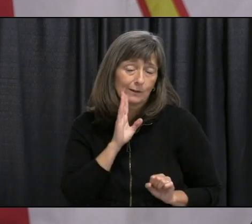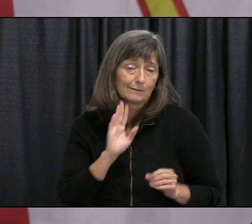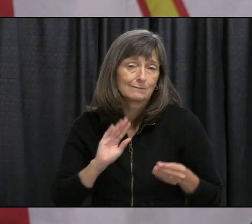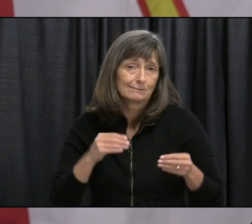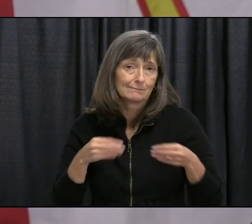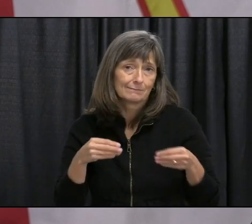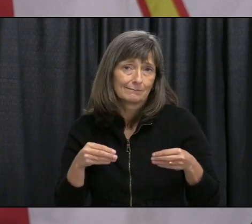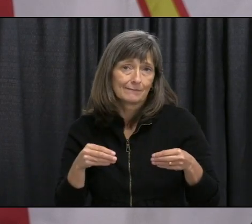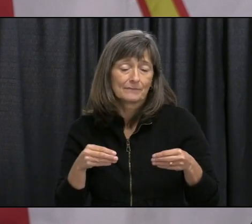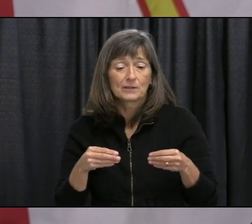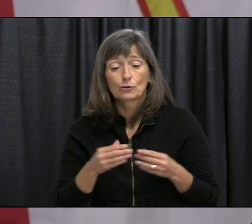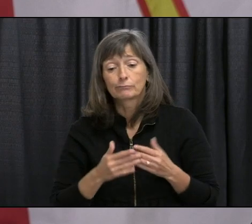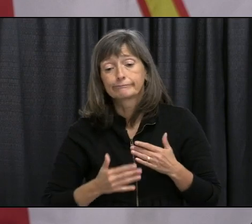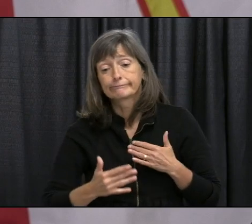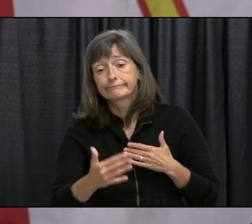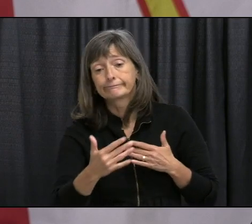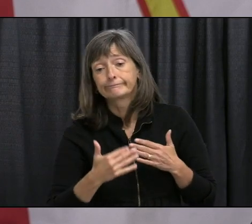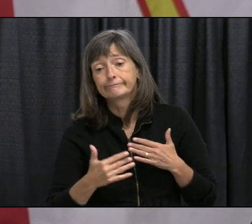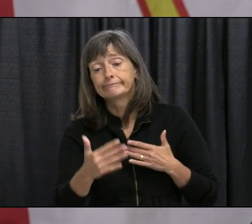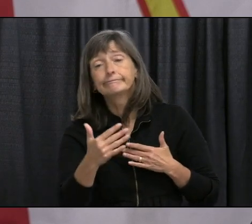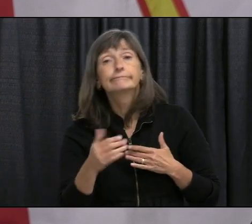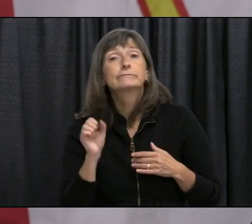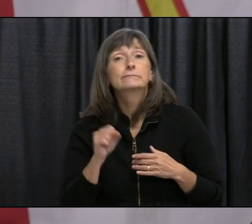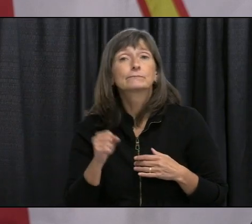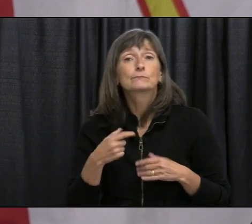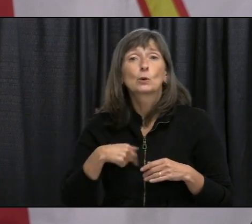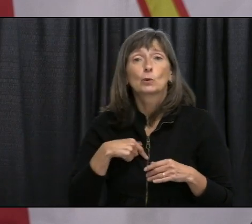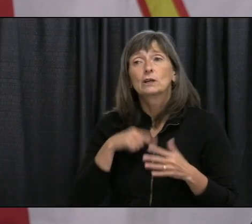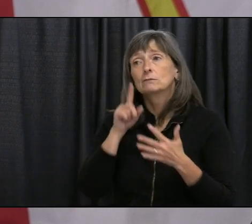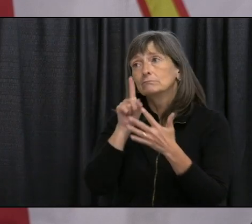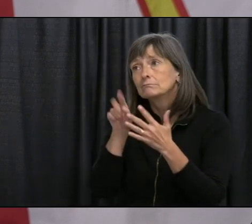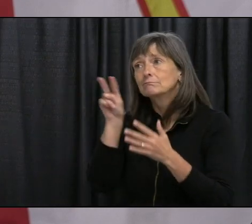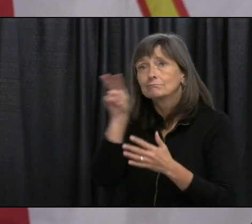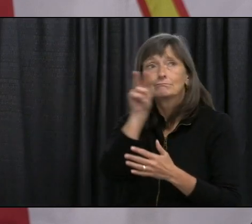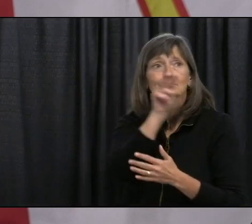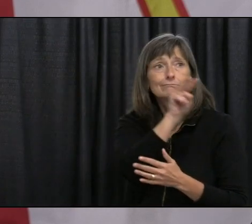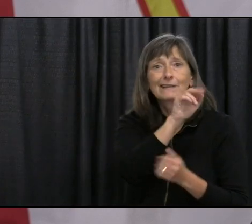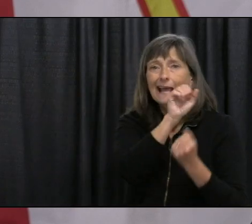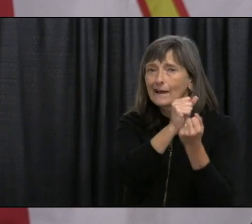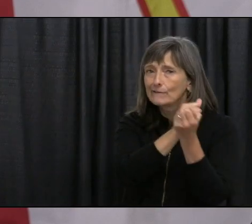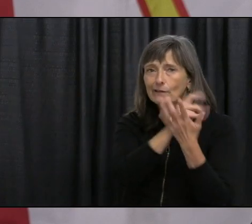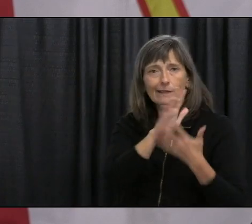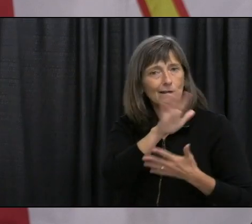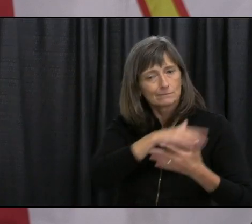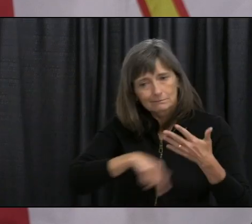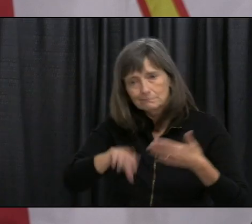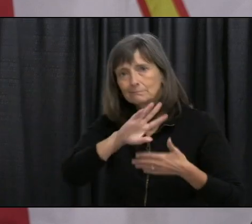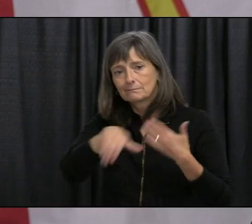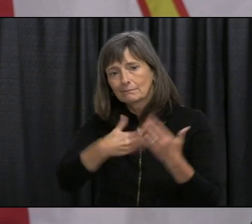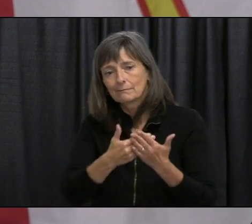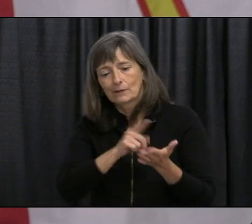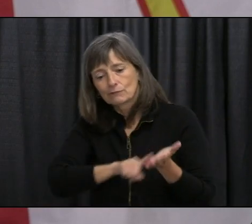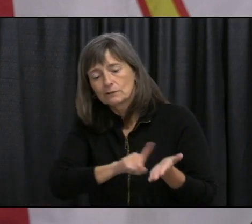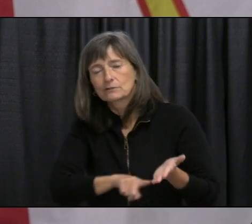we move forward, certainly we'll look at all of those factors in making our decisions.